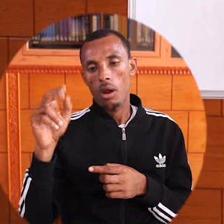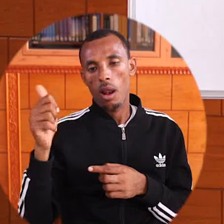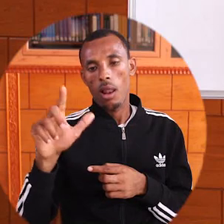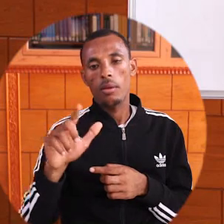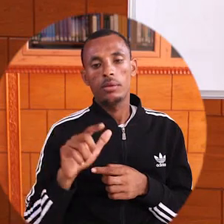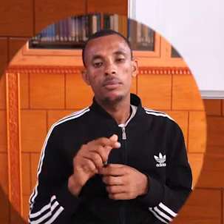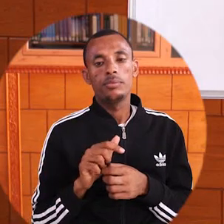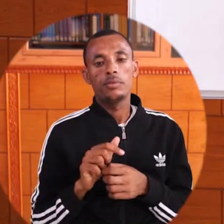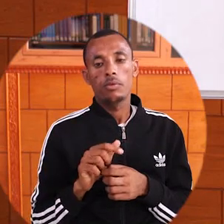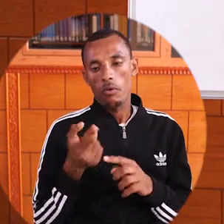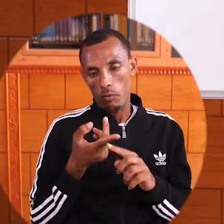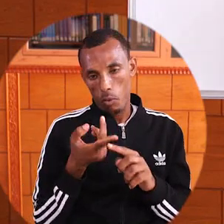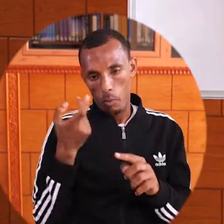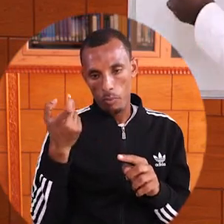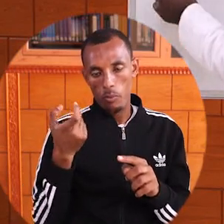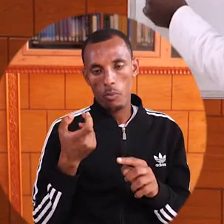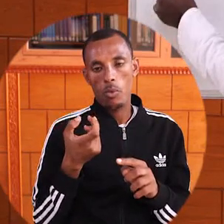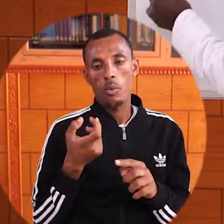from